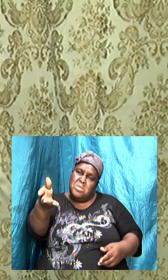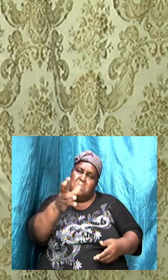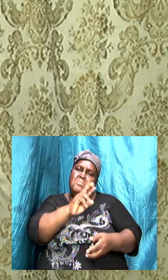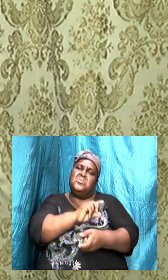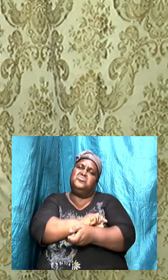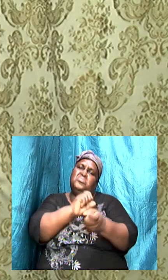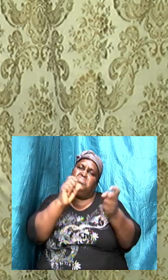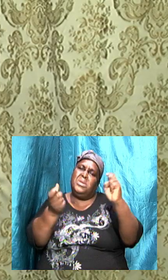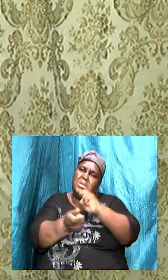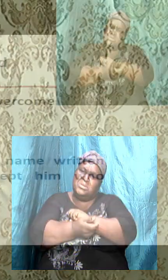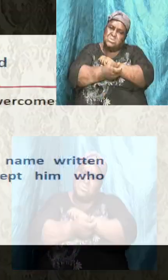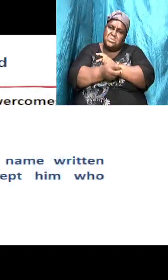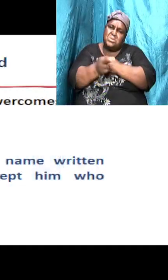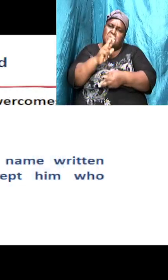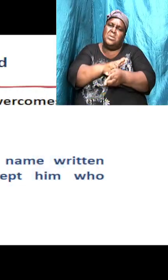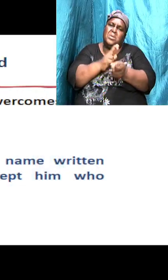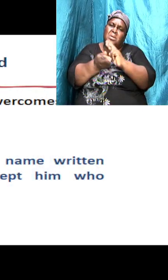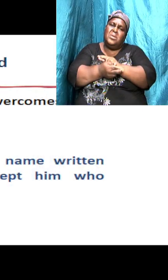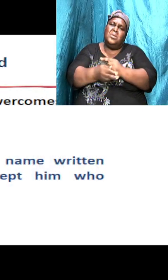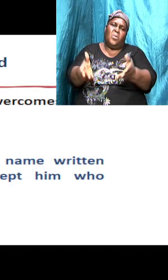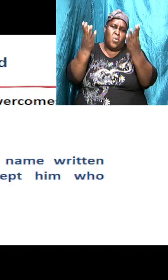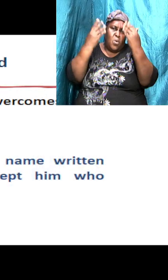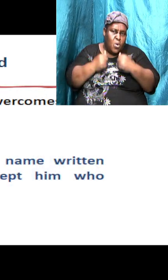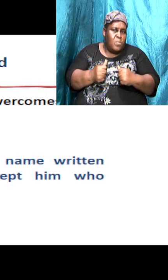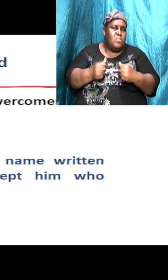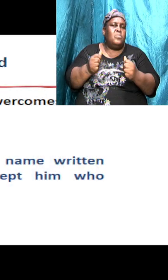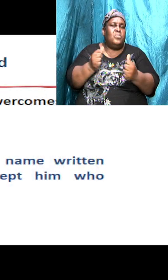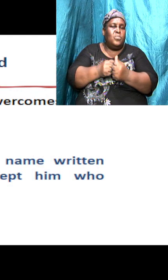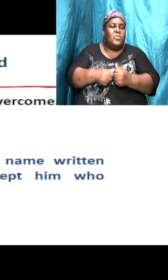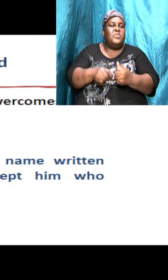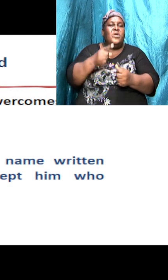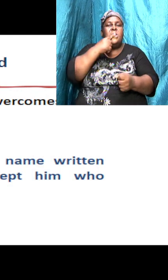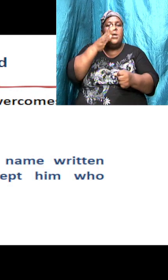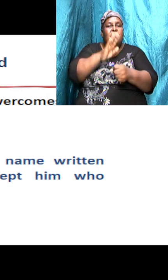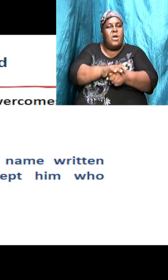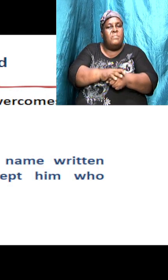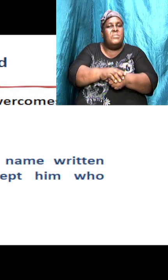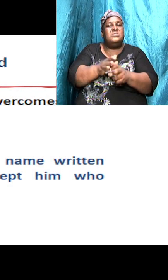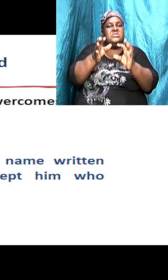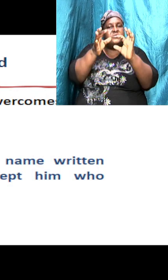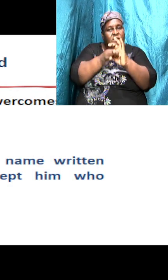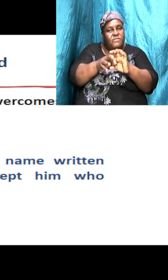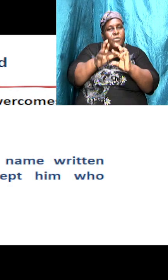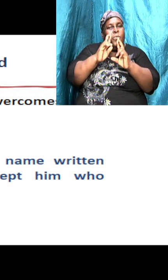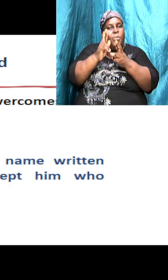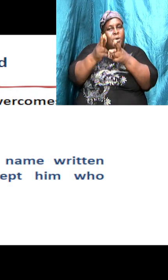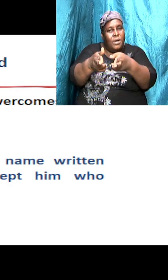comes with a promise of reward. And I want us to look at it. Jesus told them